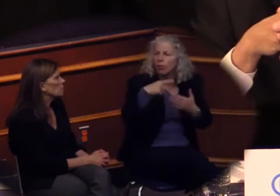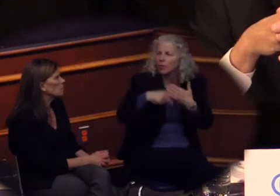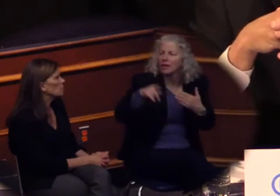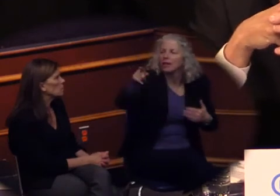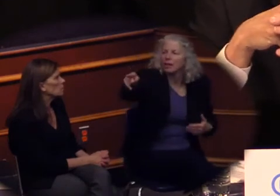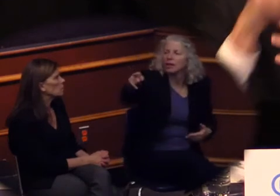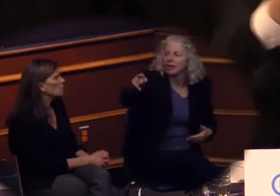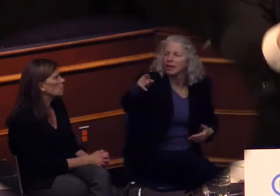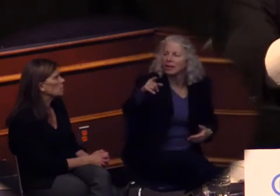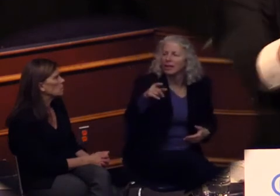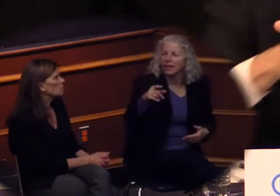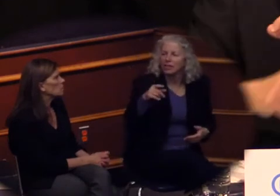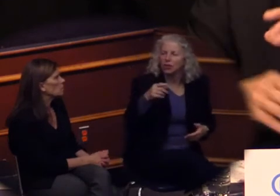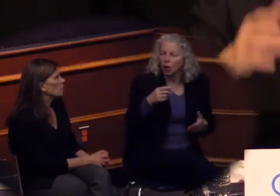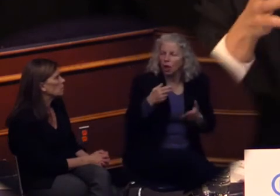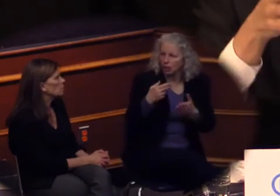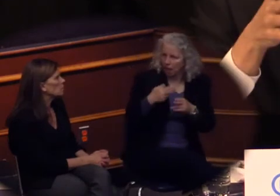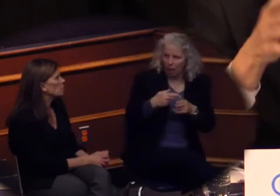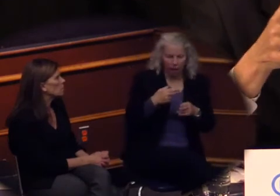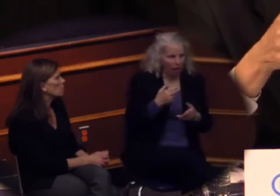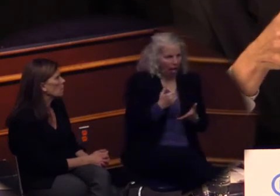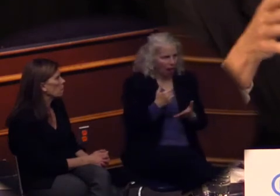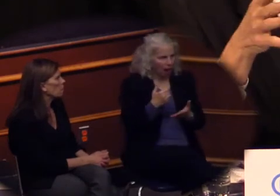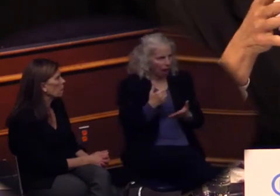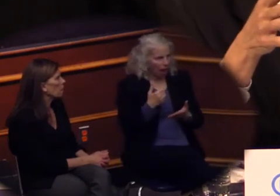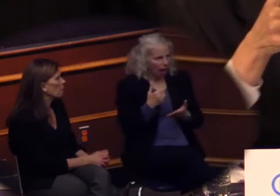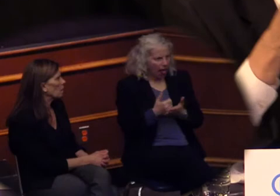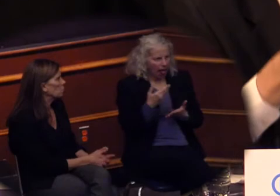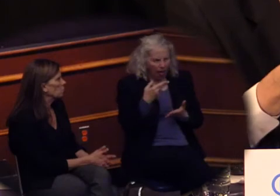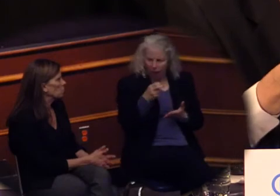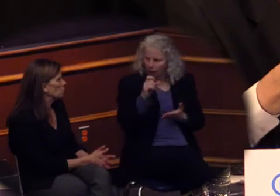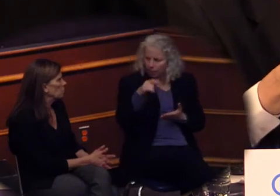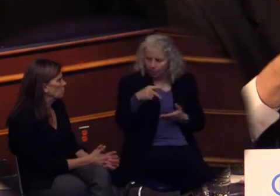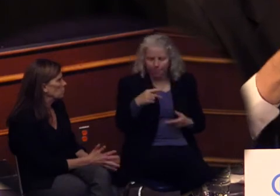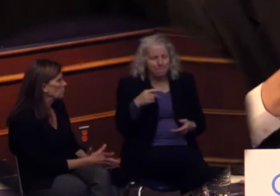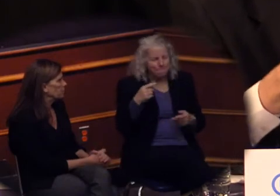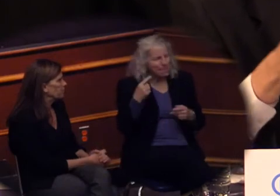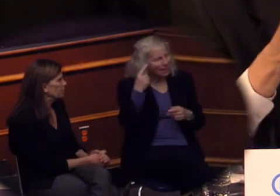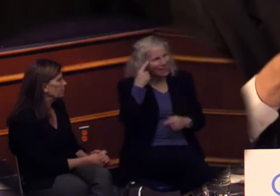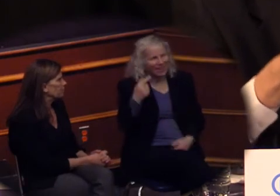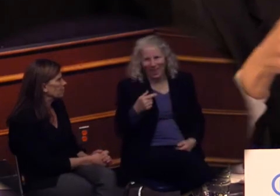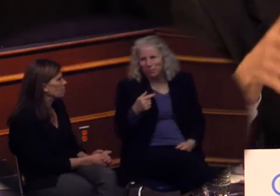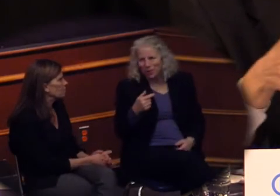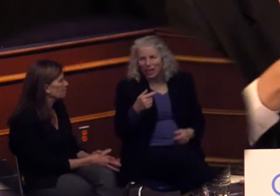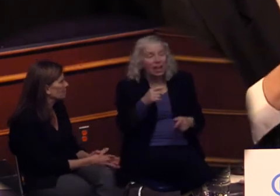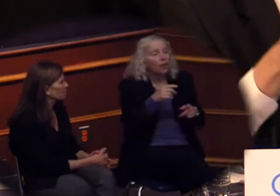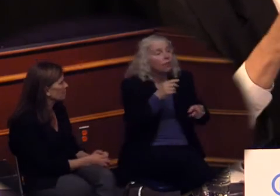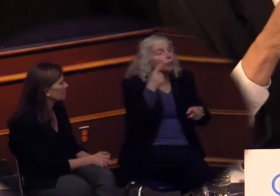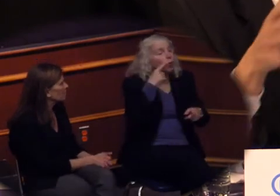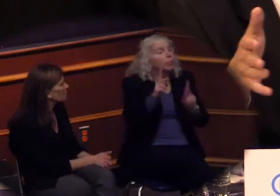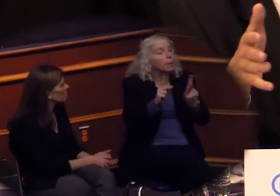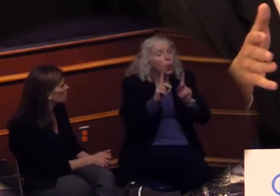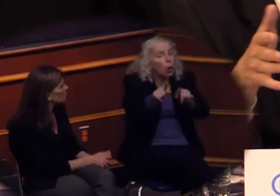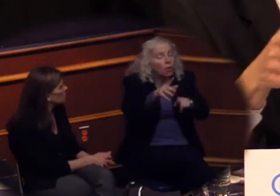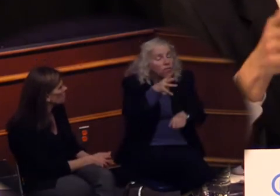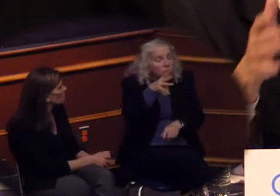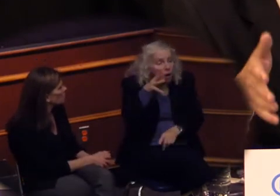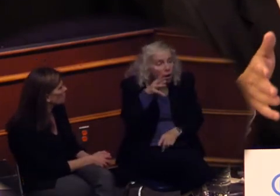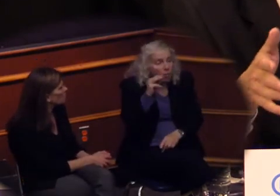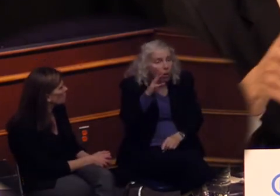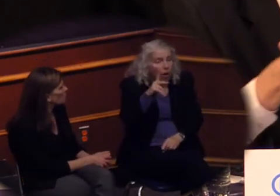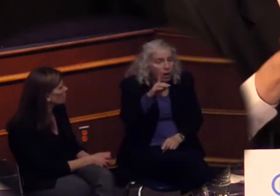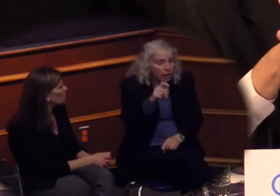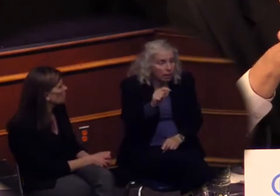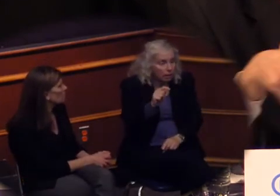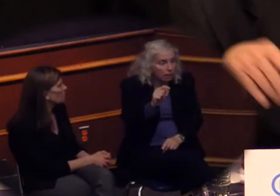thank you. So this is, on the one hand, a wonderful idea to put organic food directly in the hands, in